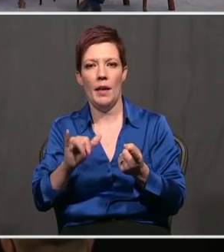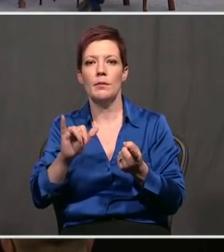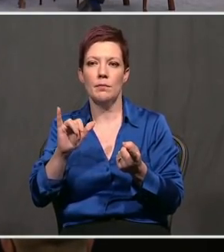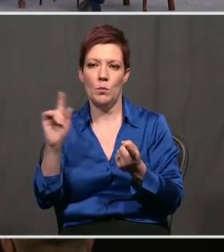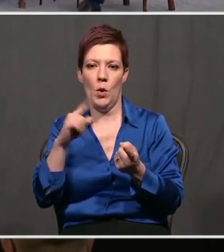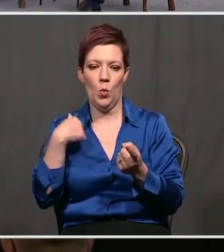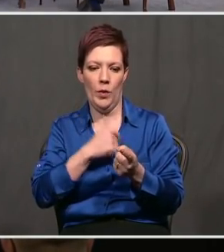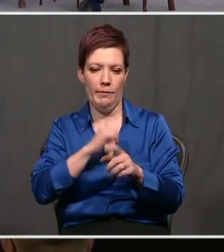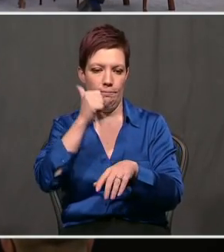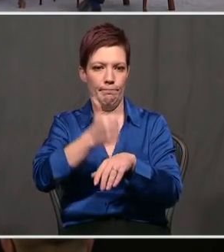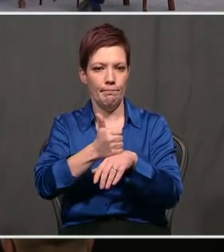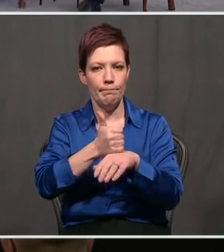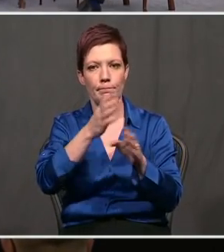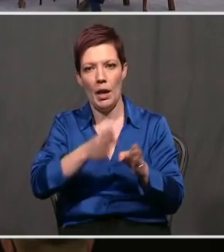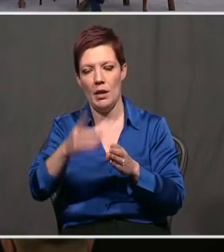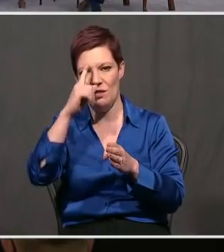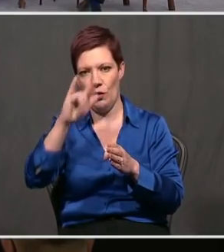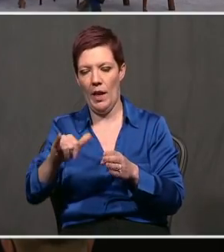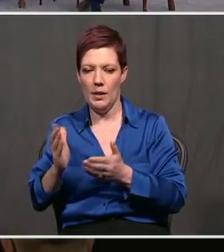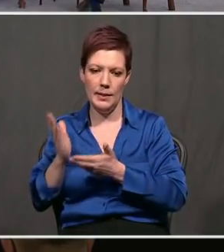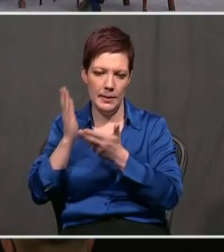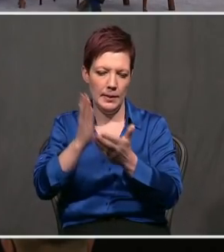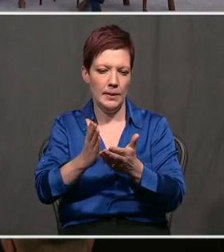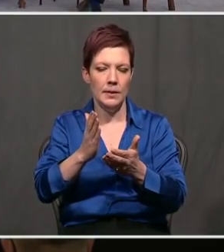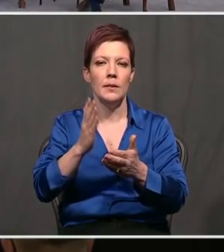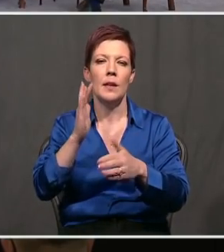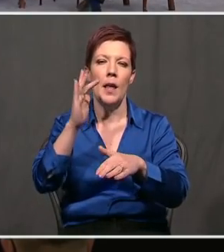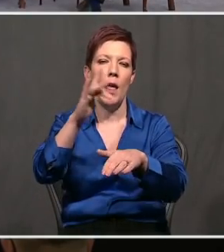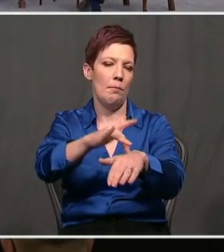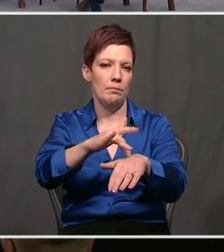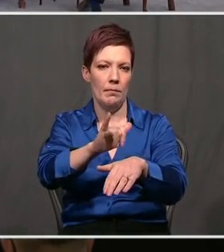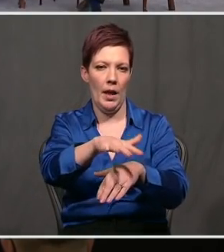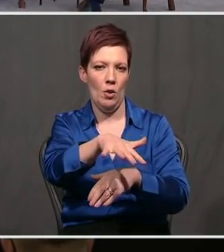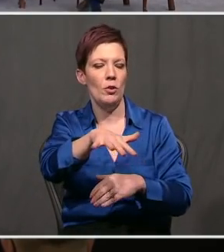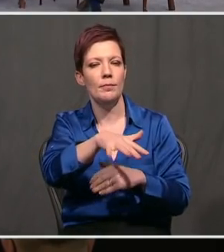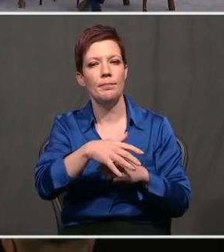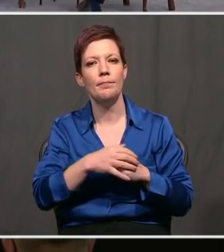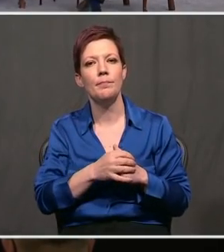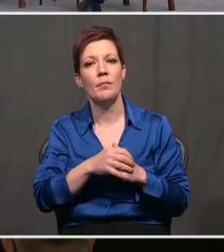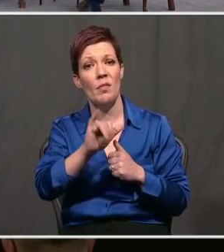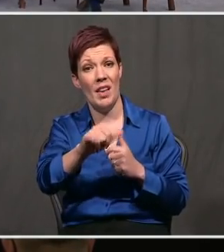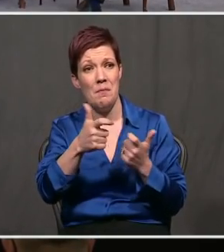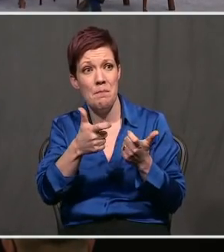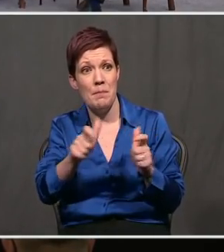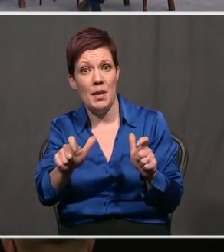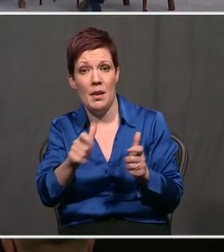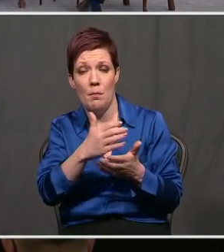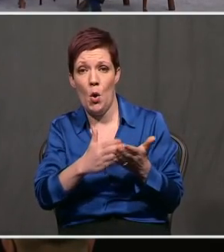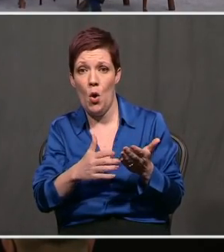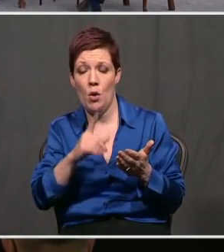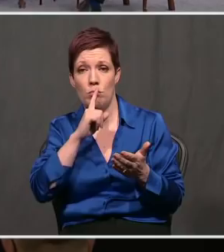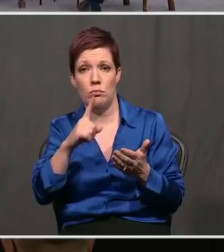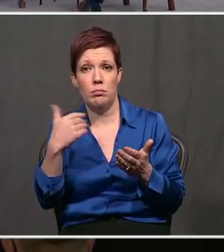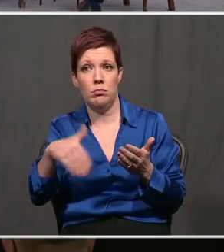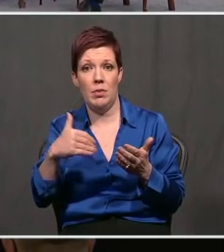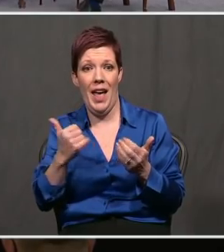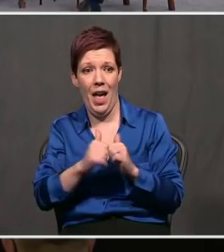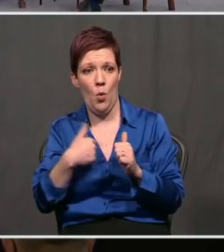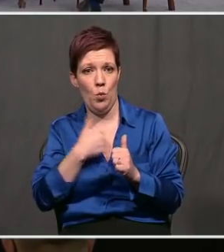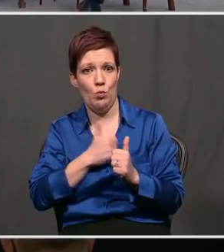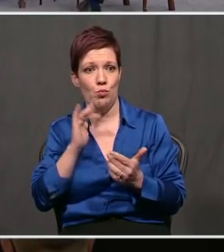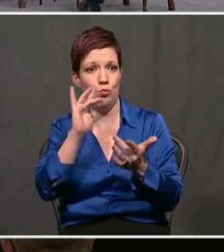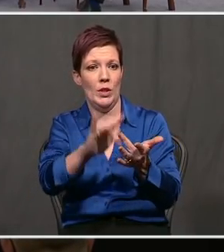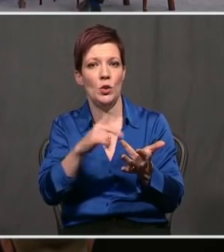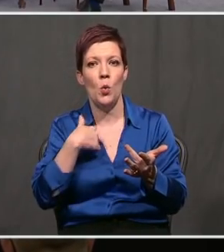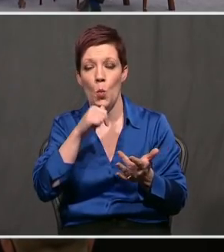and efficacy of the vaccines as well. And so that's a big part of reaching the underserved, because we don't just want the